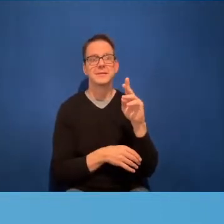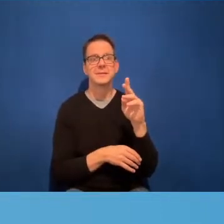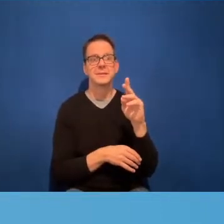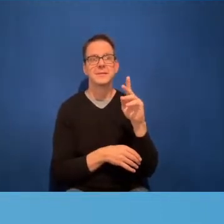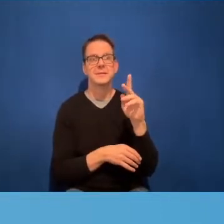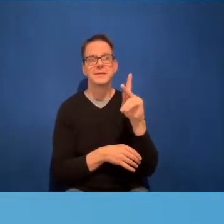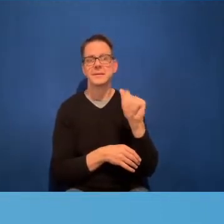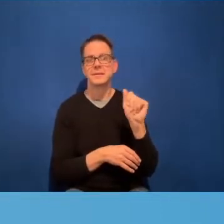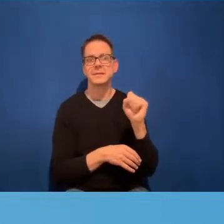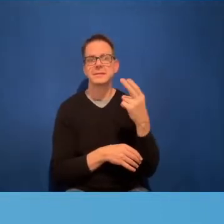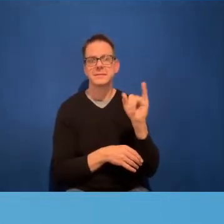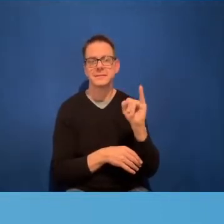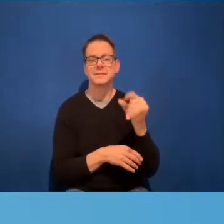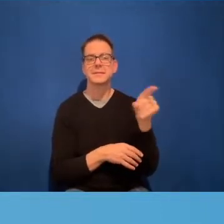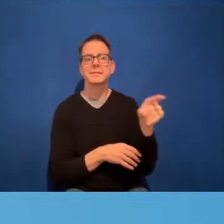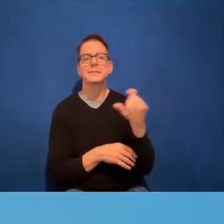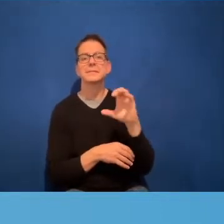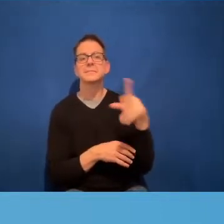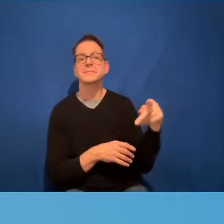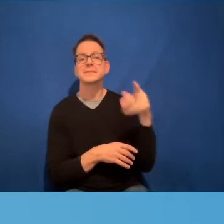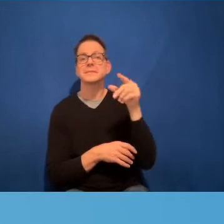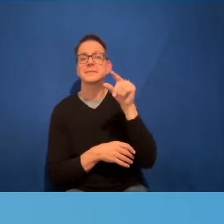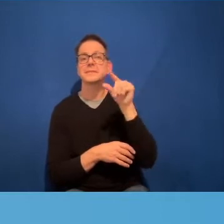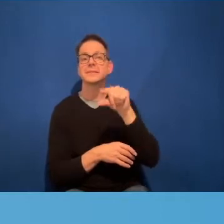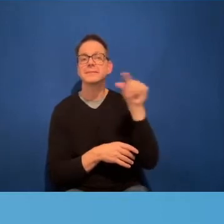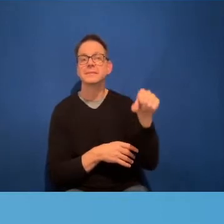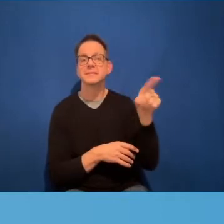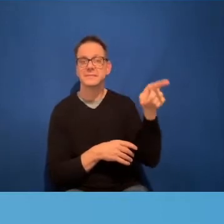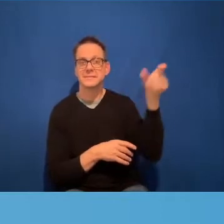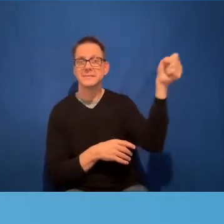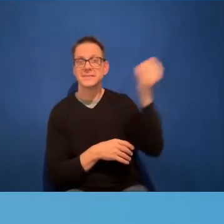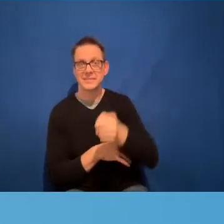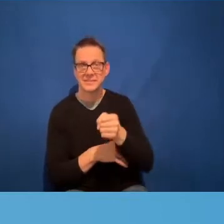with physicians apart, and they were pushing for private healthcare.